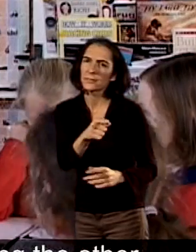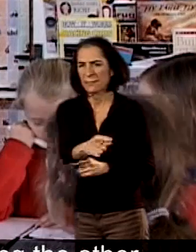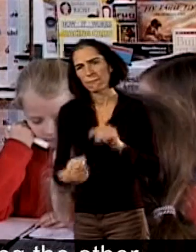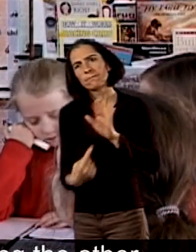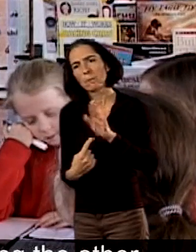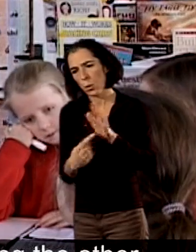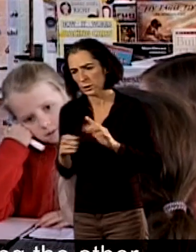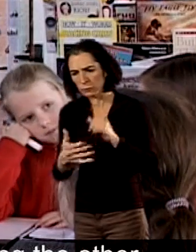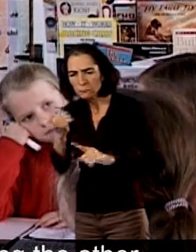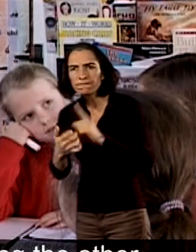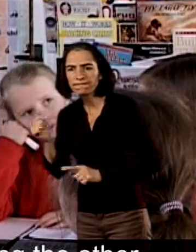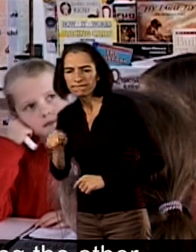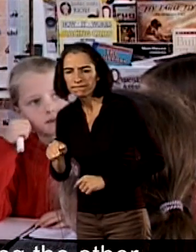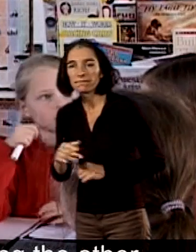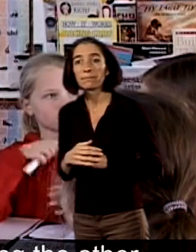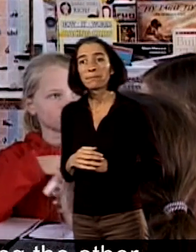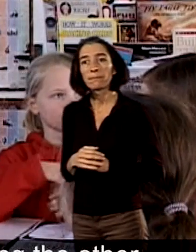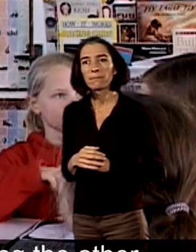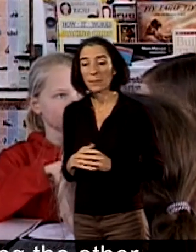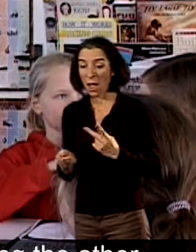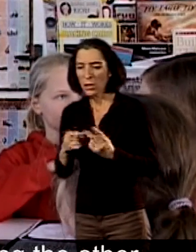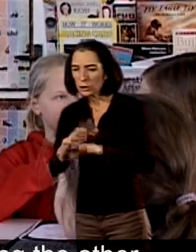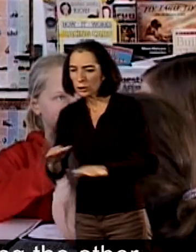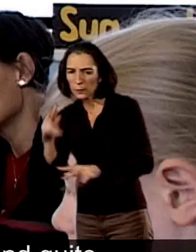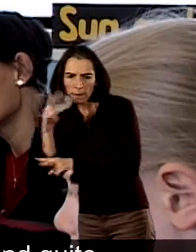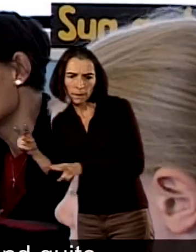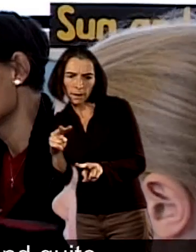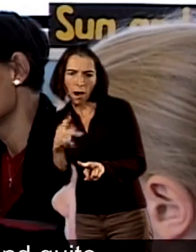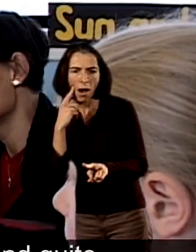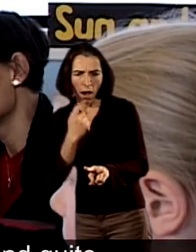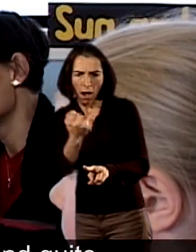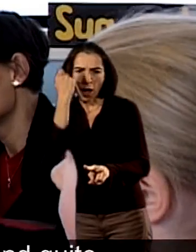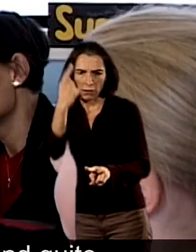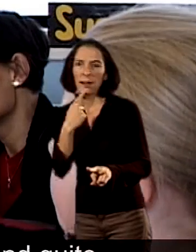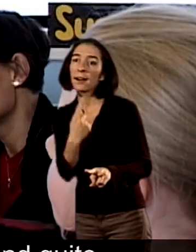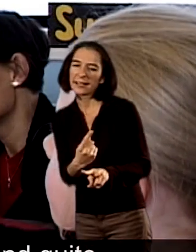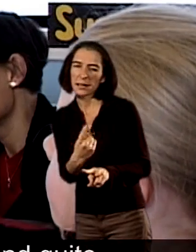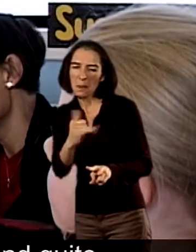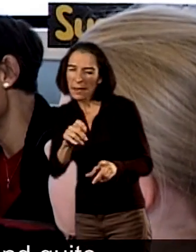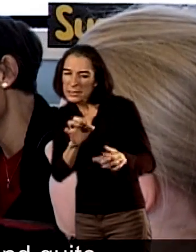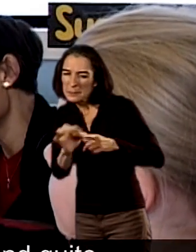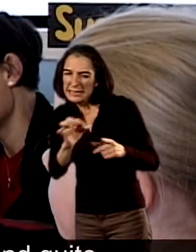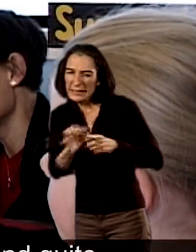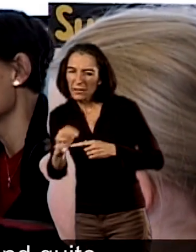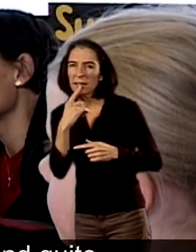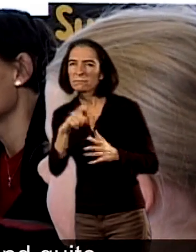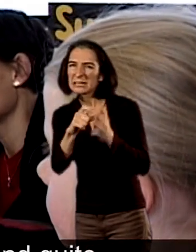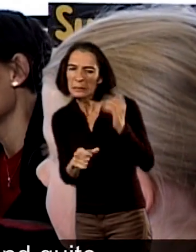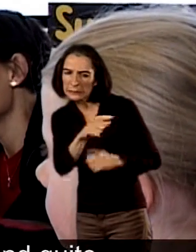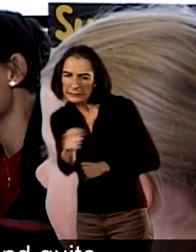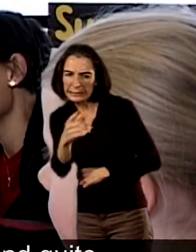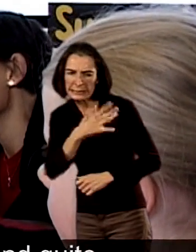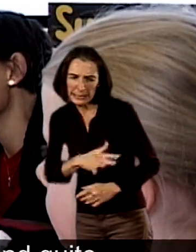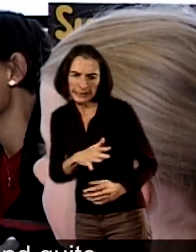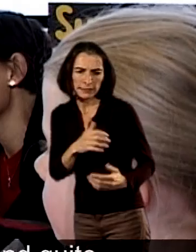of helping the other children to see that they are rounded too, that they might have a very specific and quite profound need in one